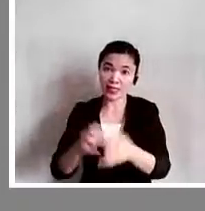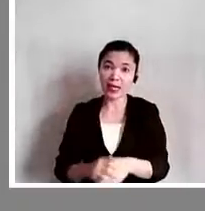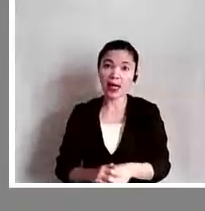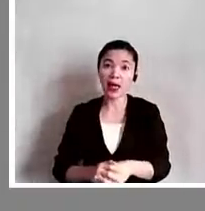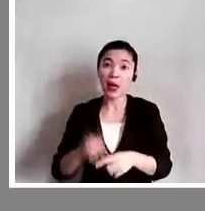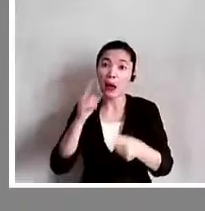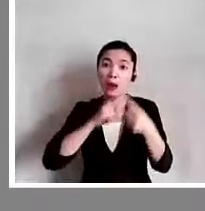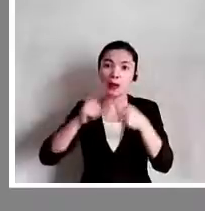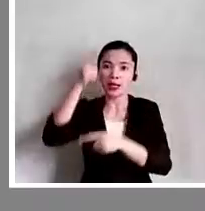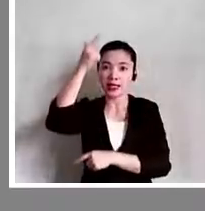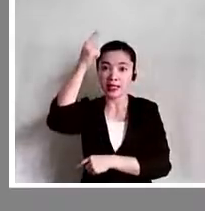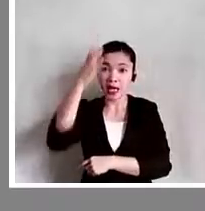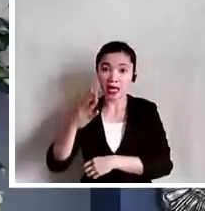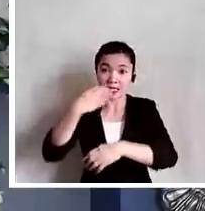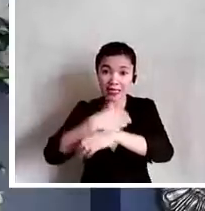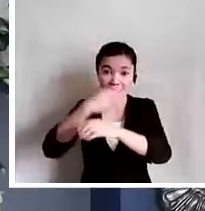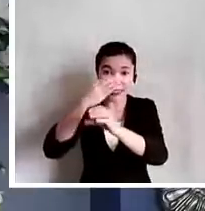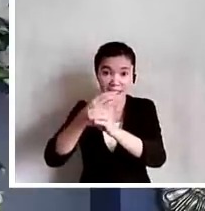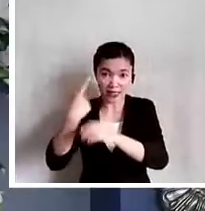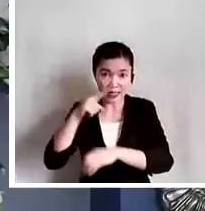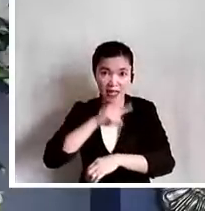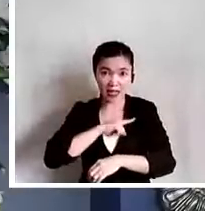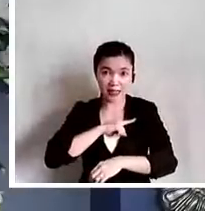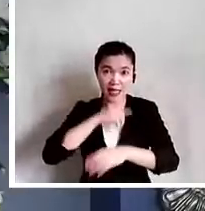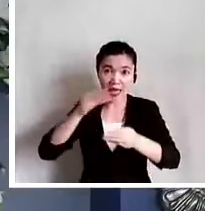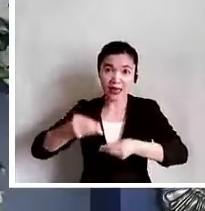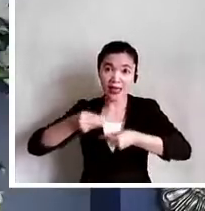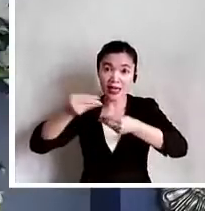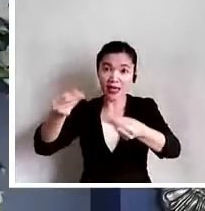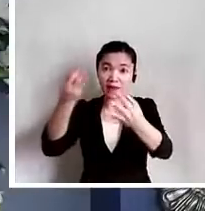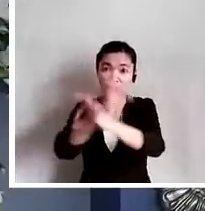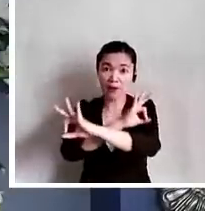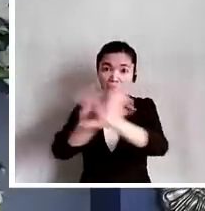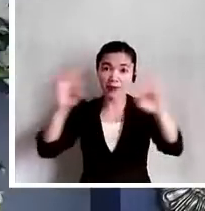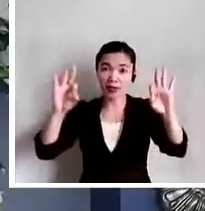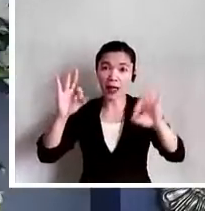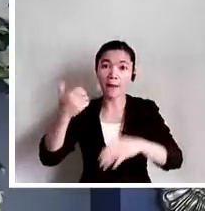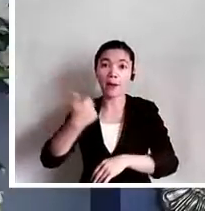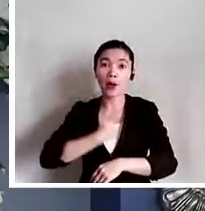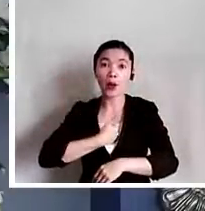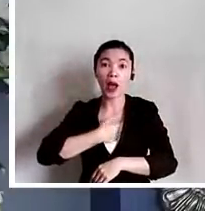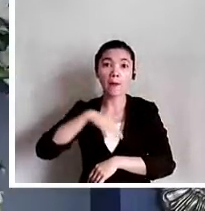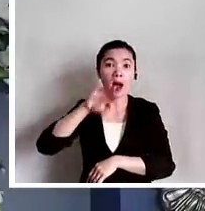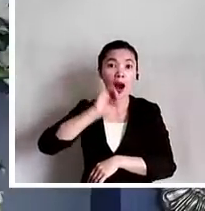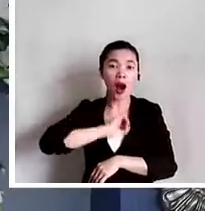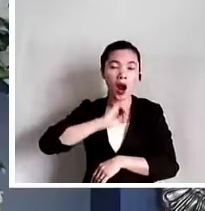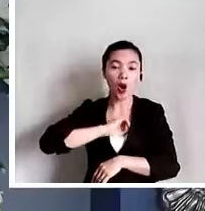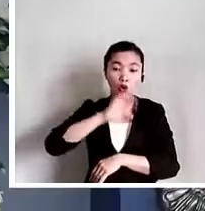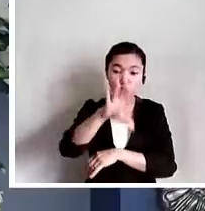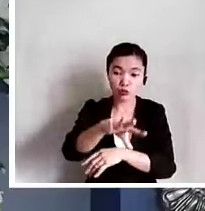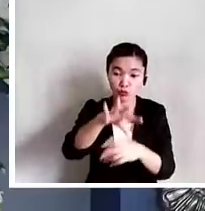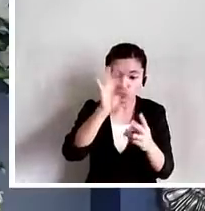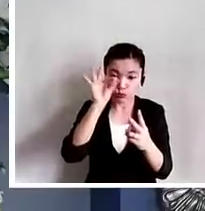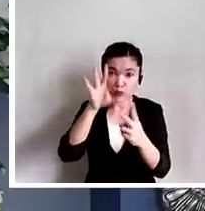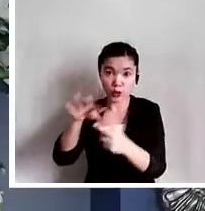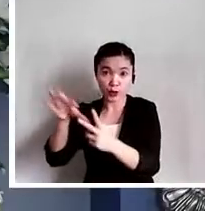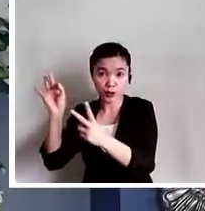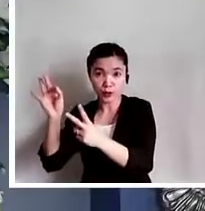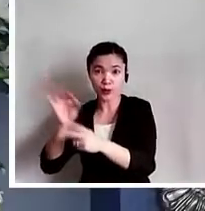included freedom. And that is the seat of our choice. So, wala ta gihimo niyang robot ba?